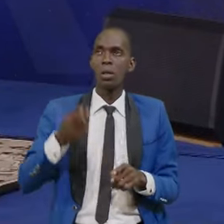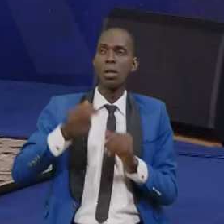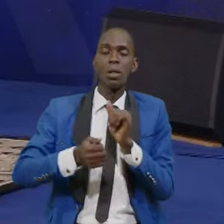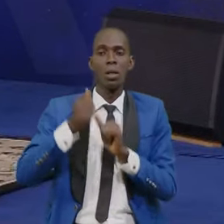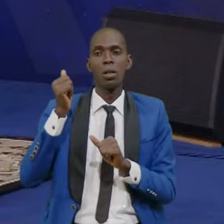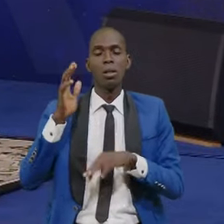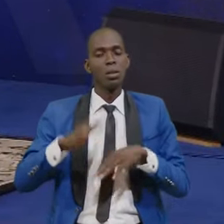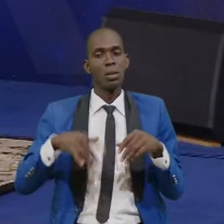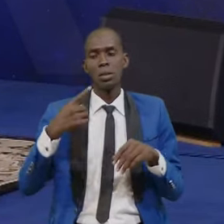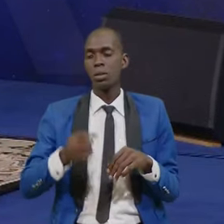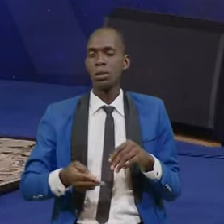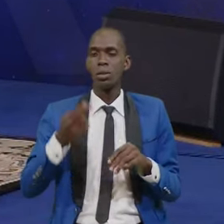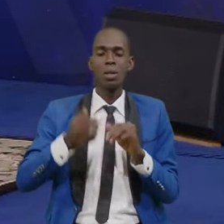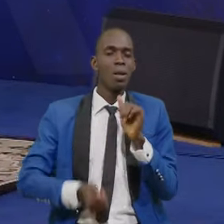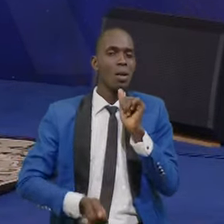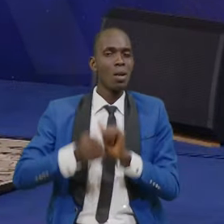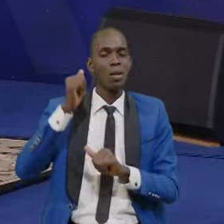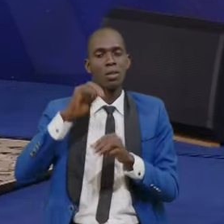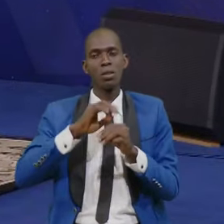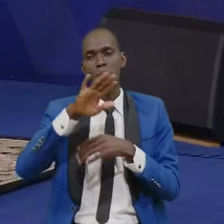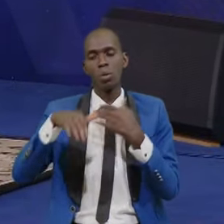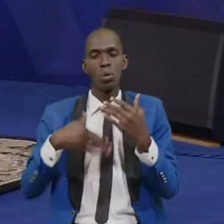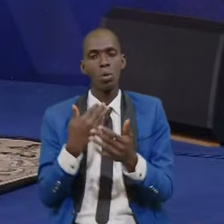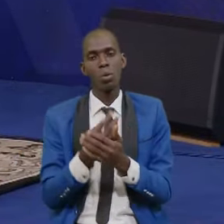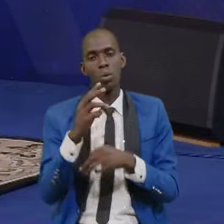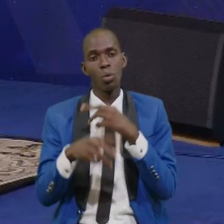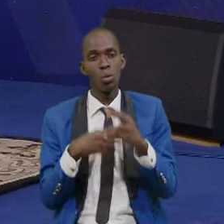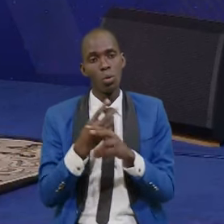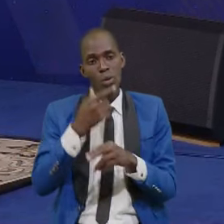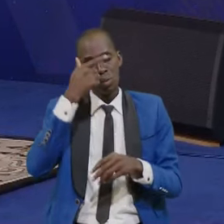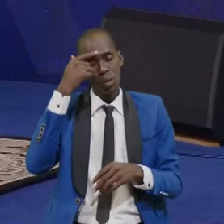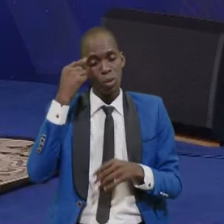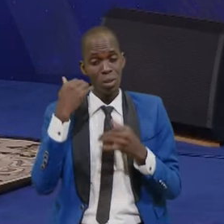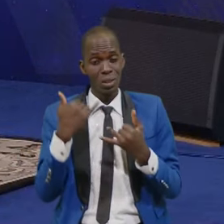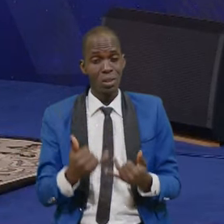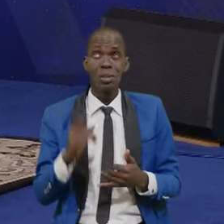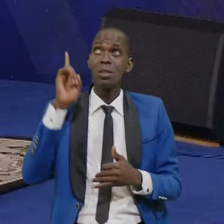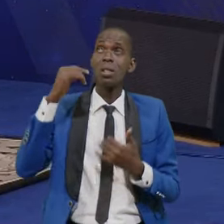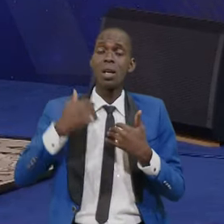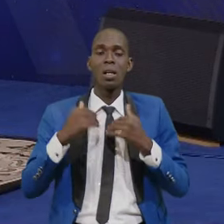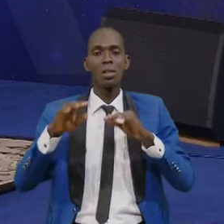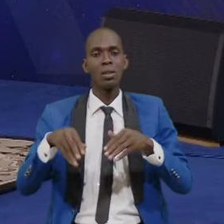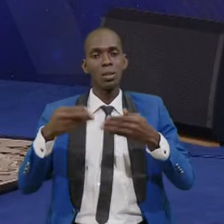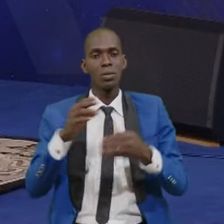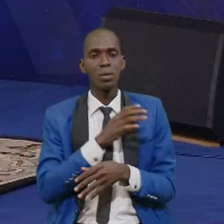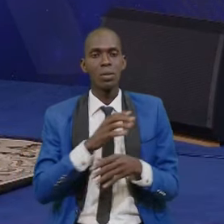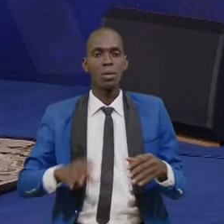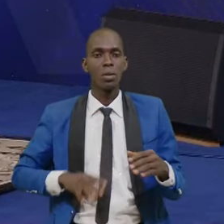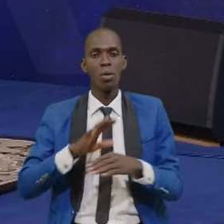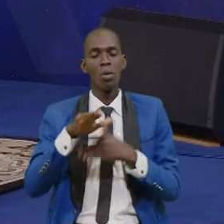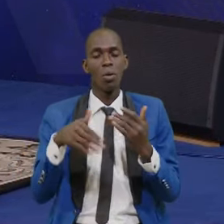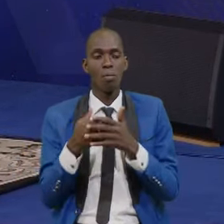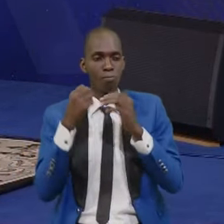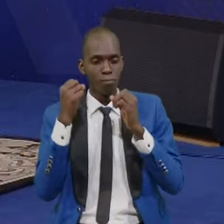whole universe, because now he has given him all power, all